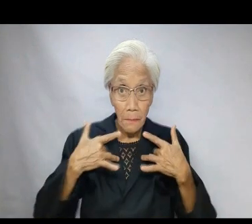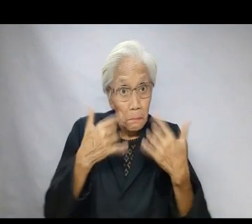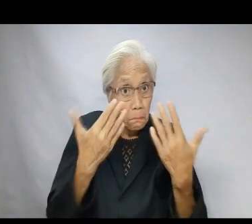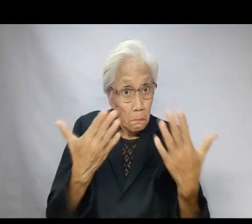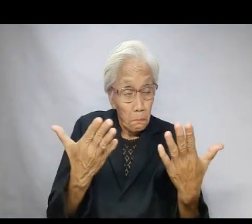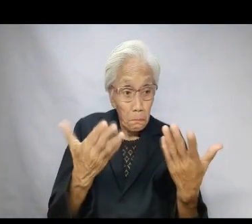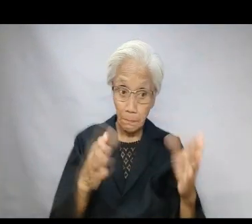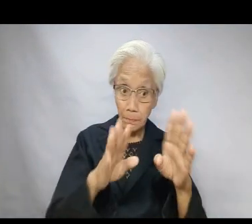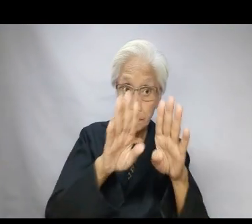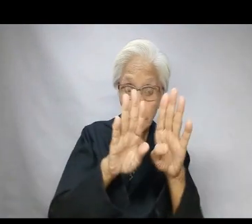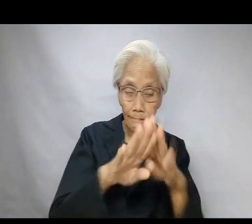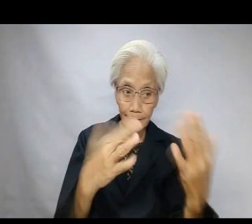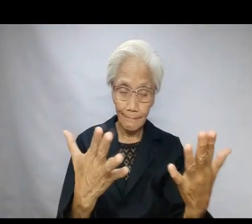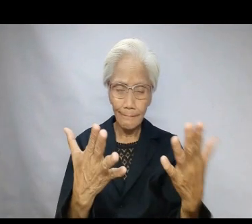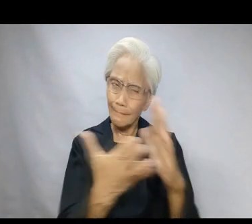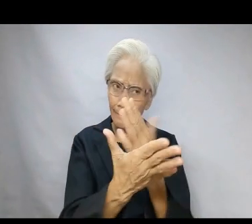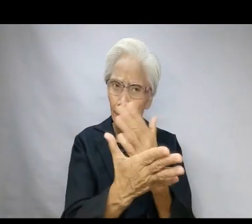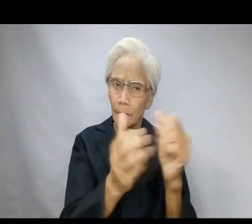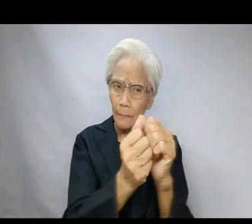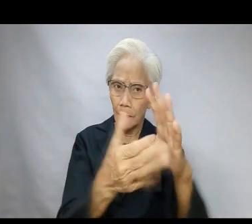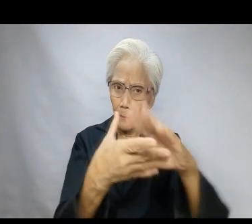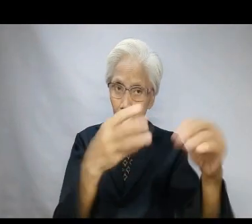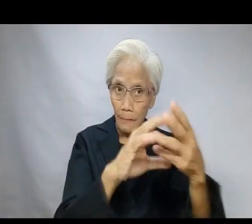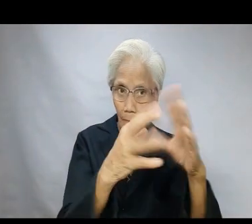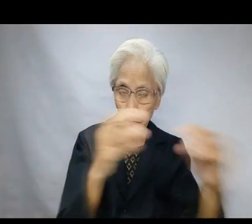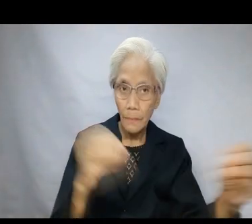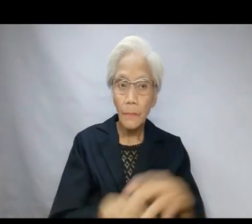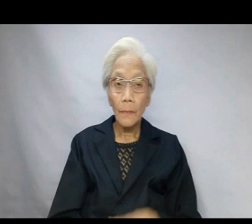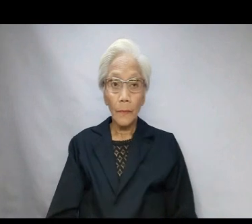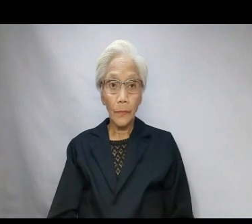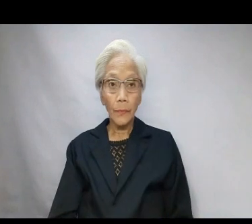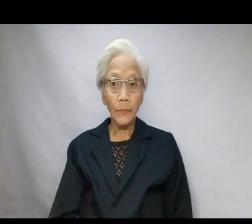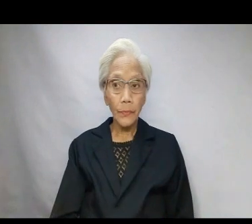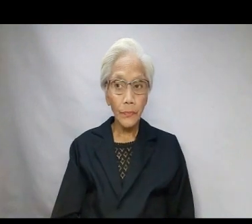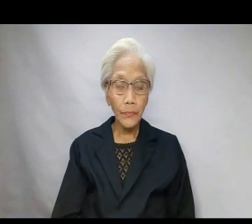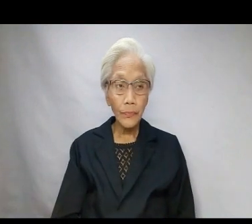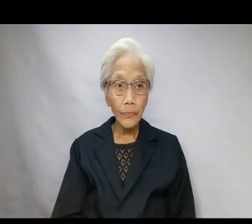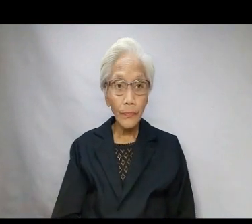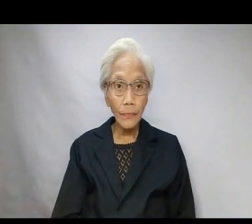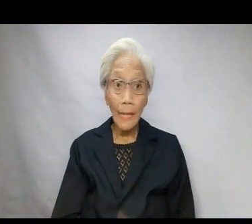wellsprings of life. Let us close the sharing with this story.